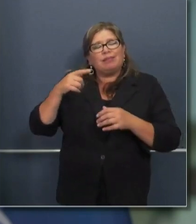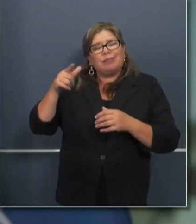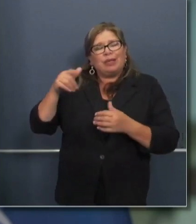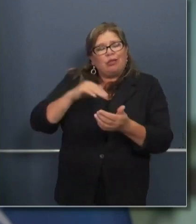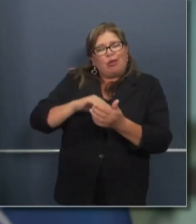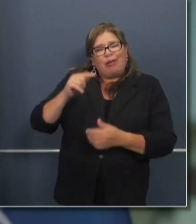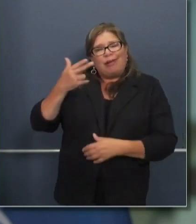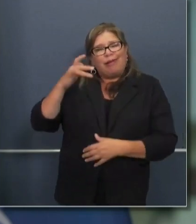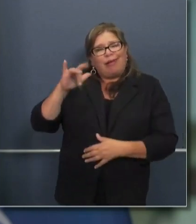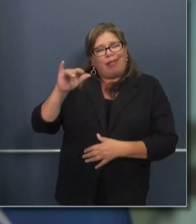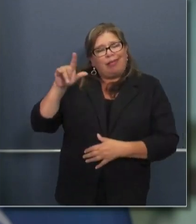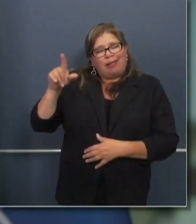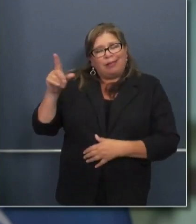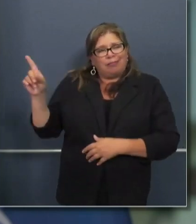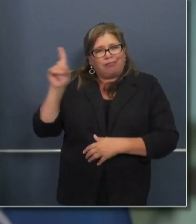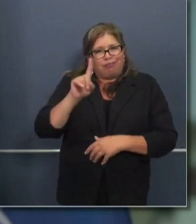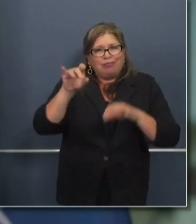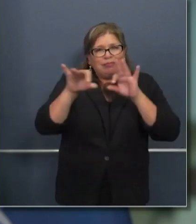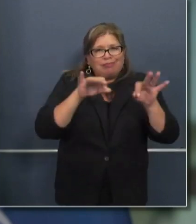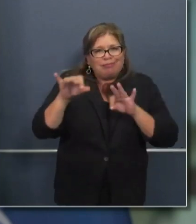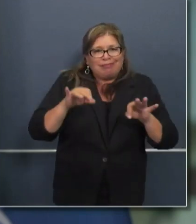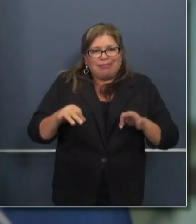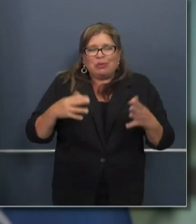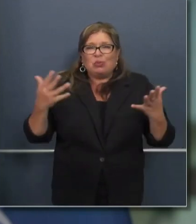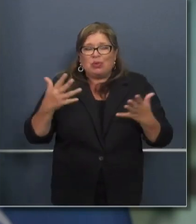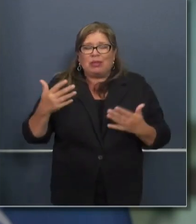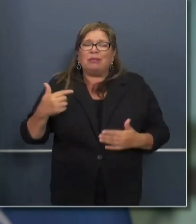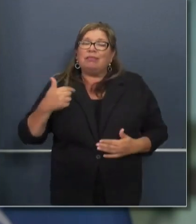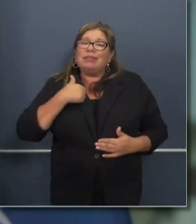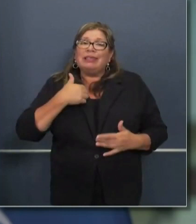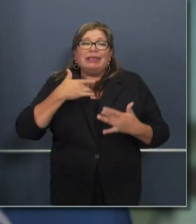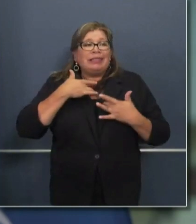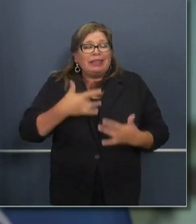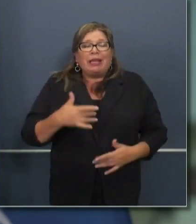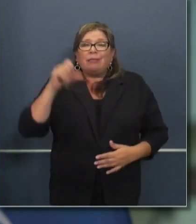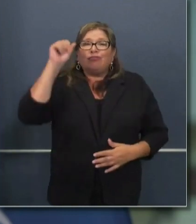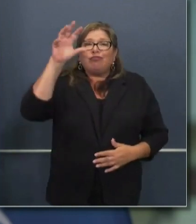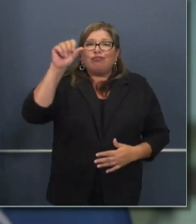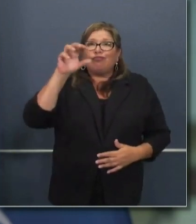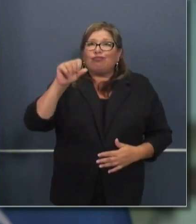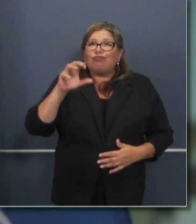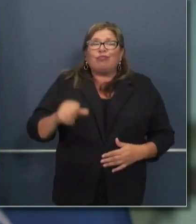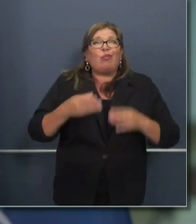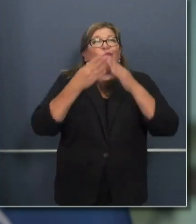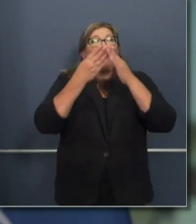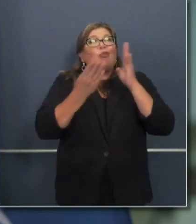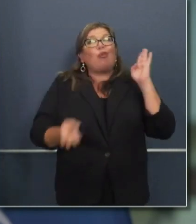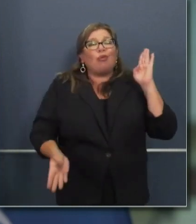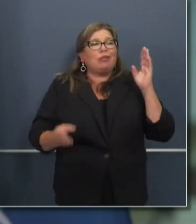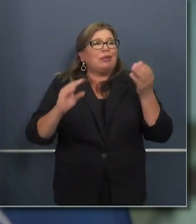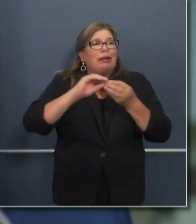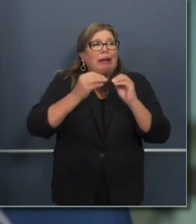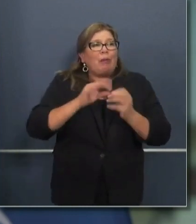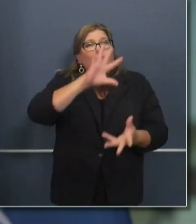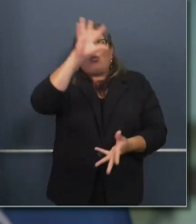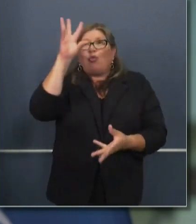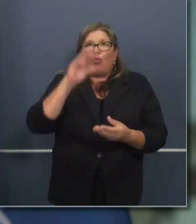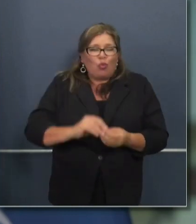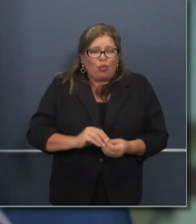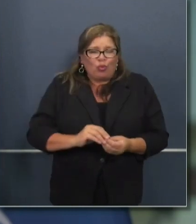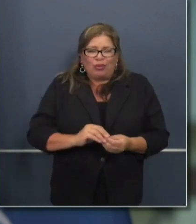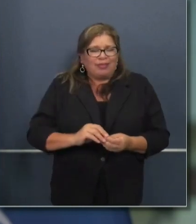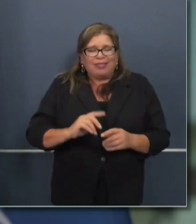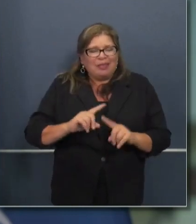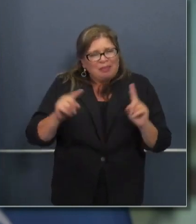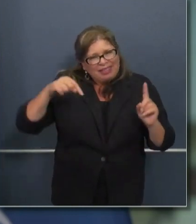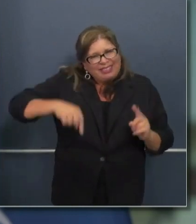point. Everything that I presented to you is in the aggregate, and I've said this often, I'll repeat it. We don't live in the aggregate. California